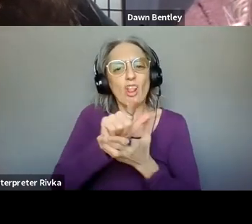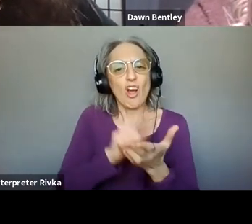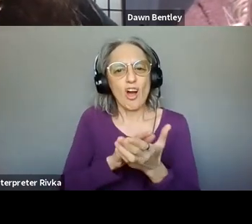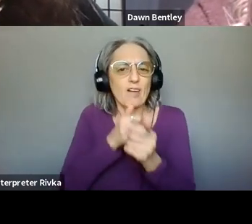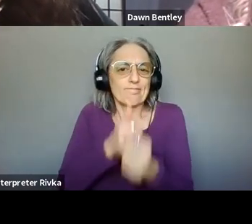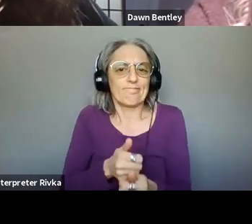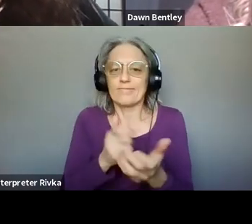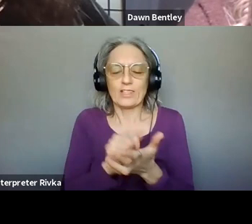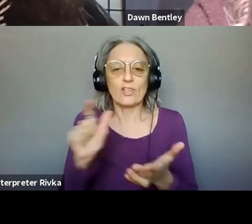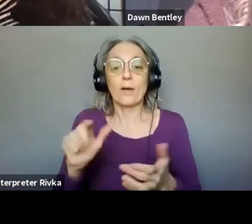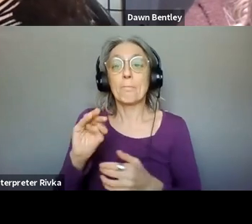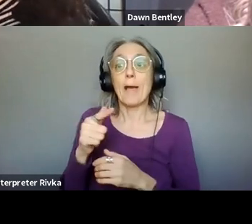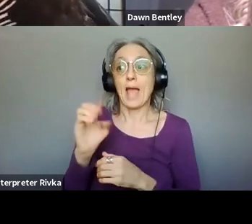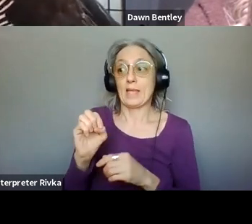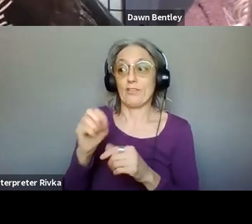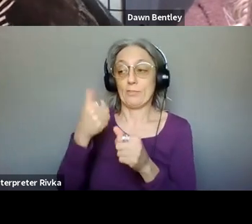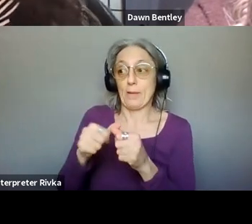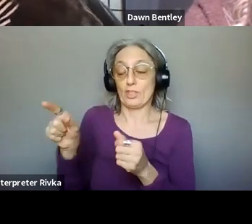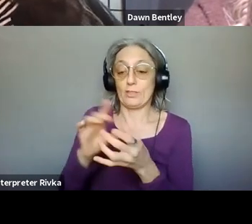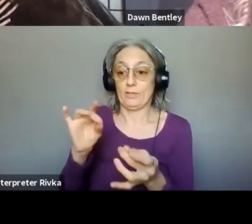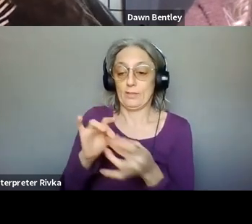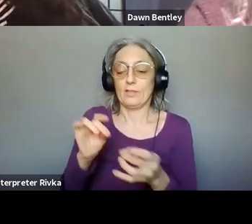assume, that those rights are